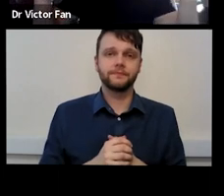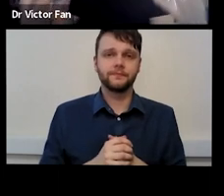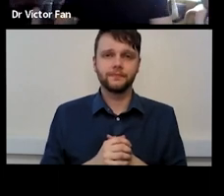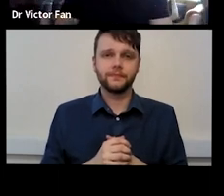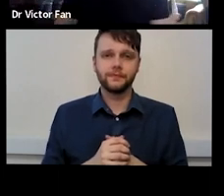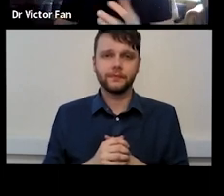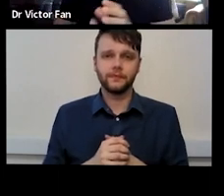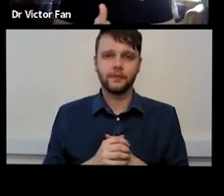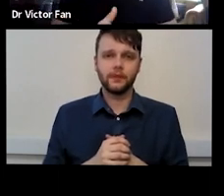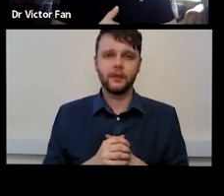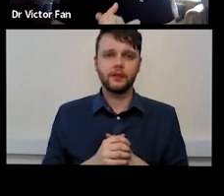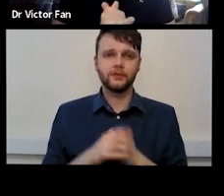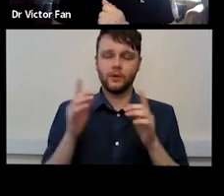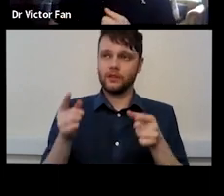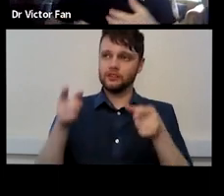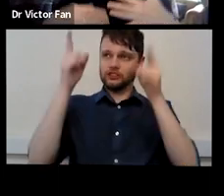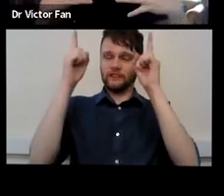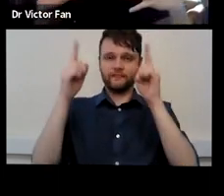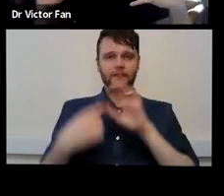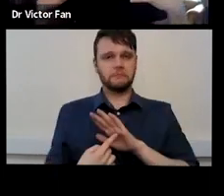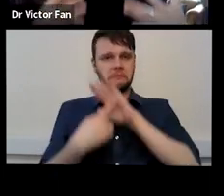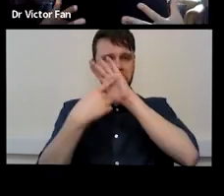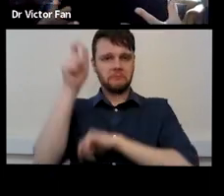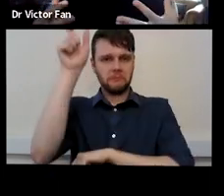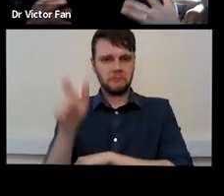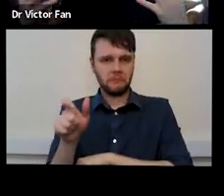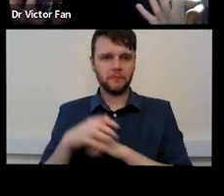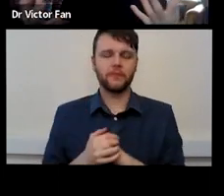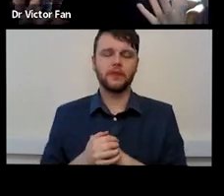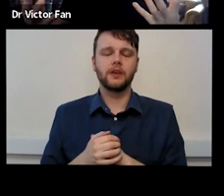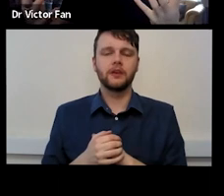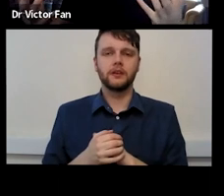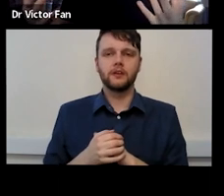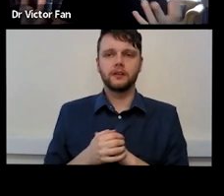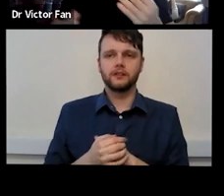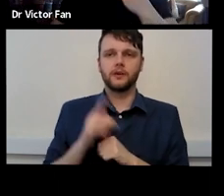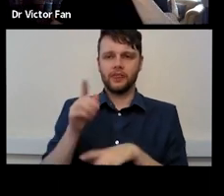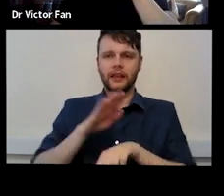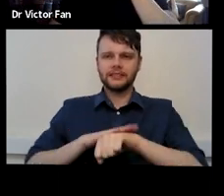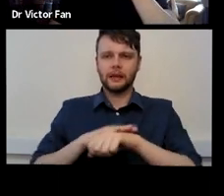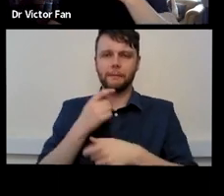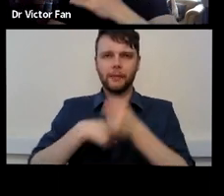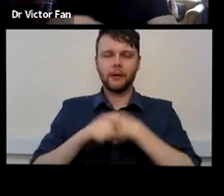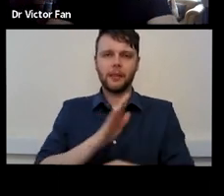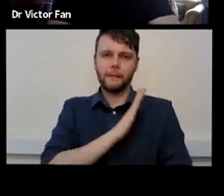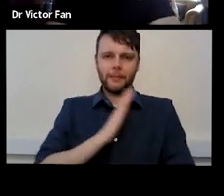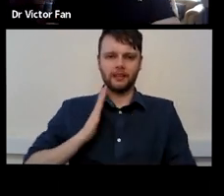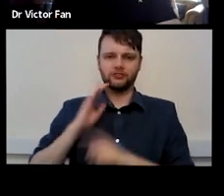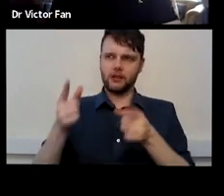the chief commander, because at that time the presidency was turned into a kind of military chief